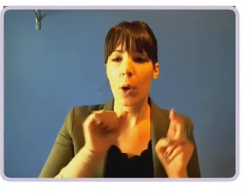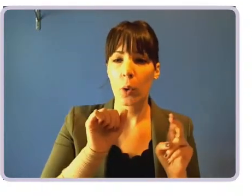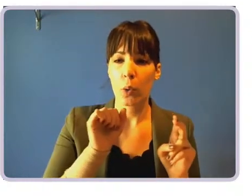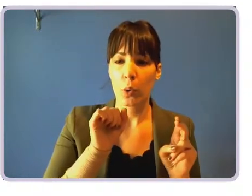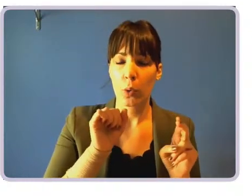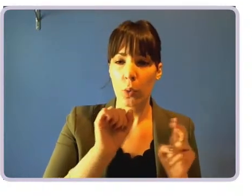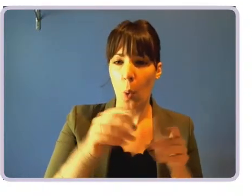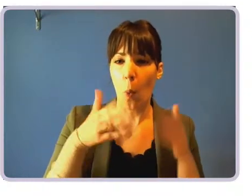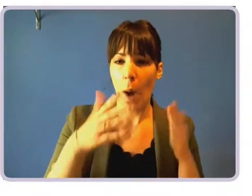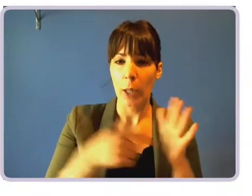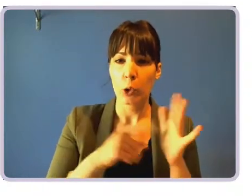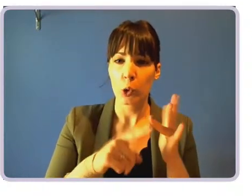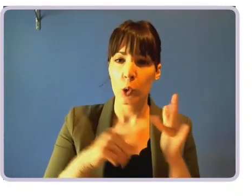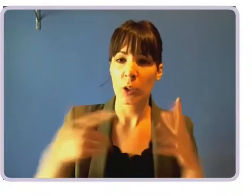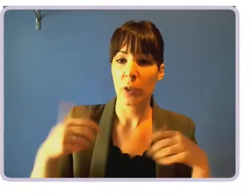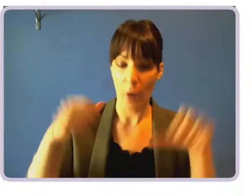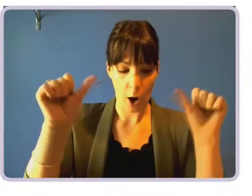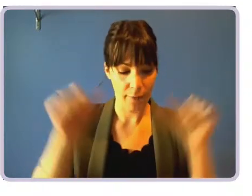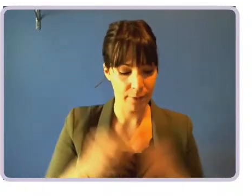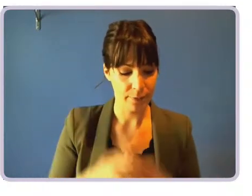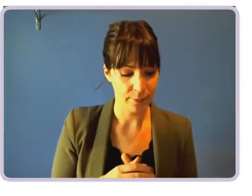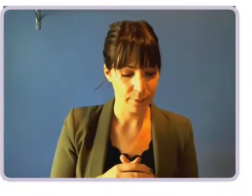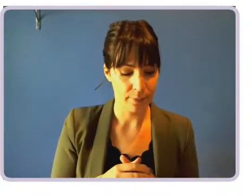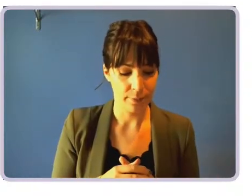a little red box.